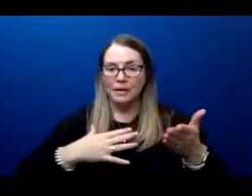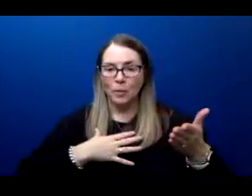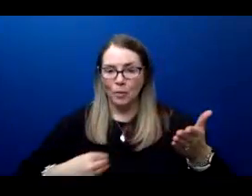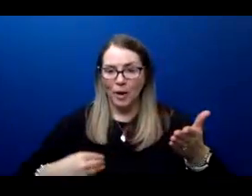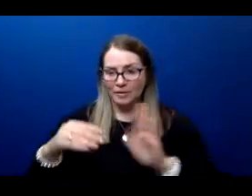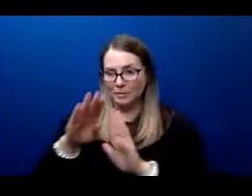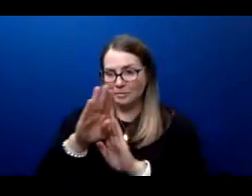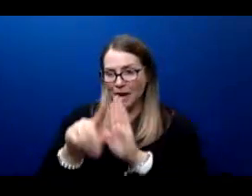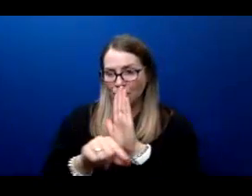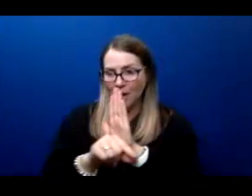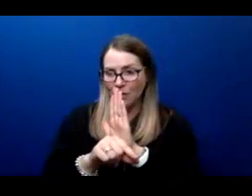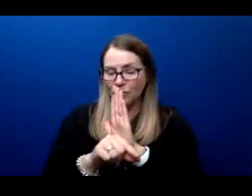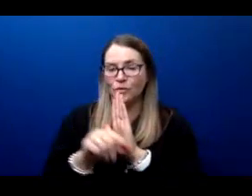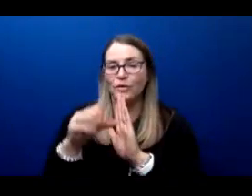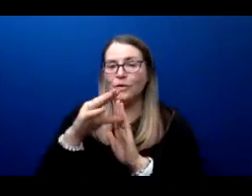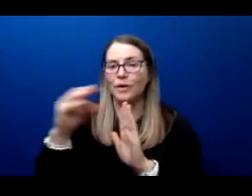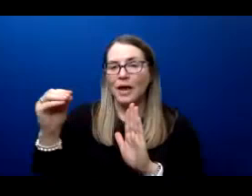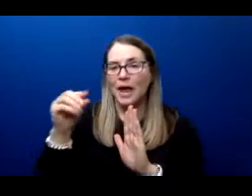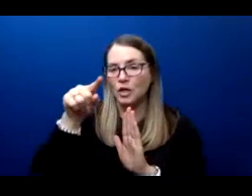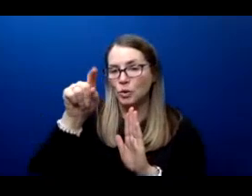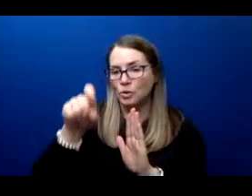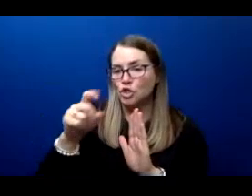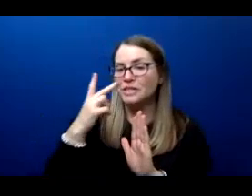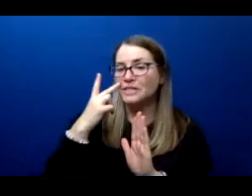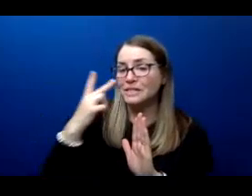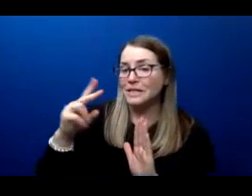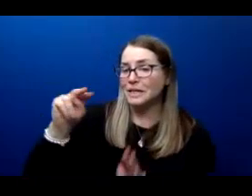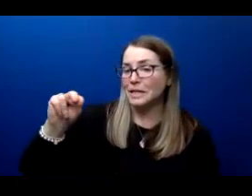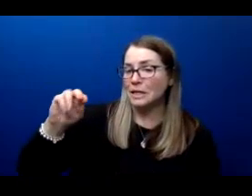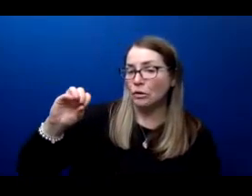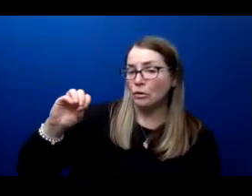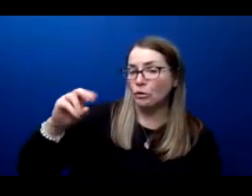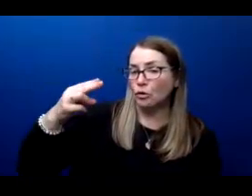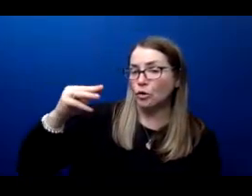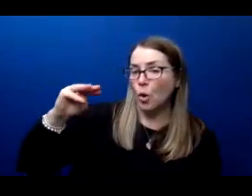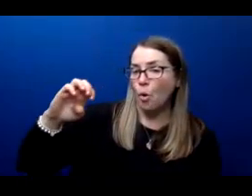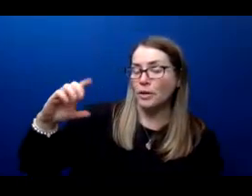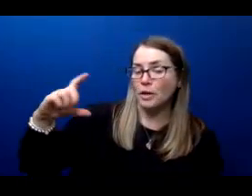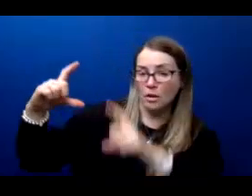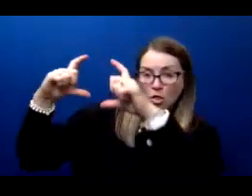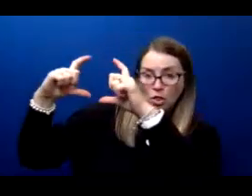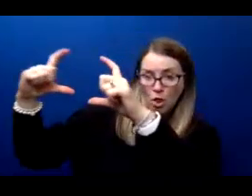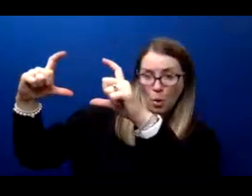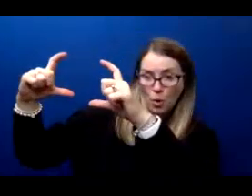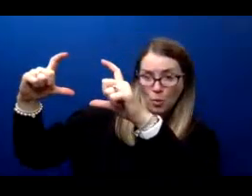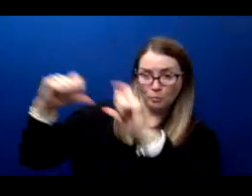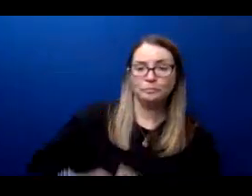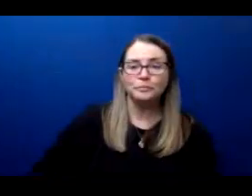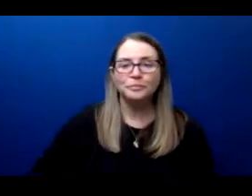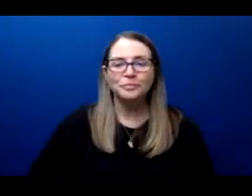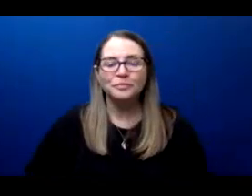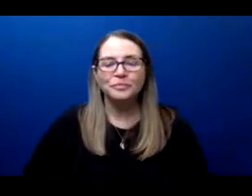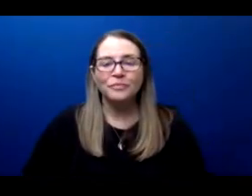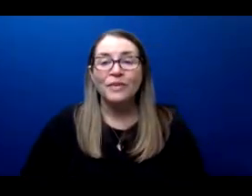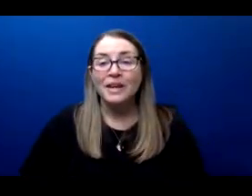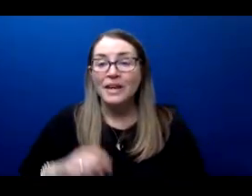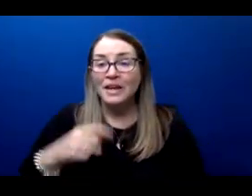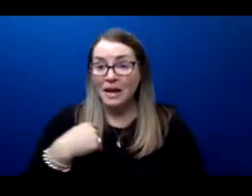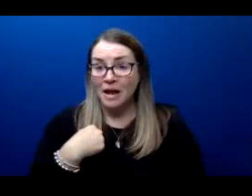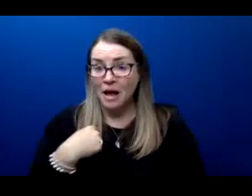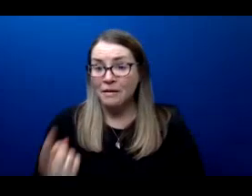the virtual NOMHE logo should be visible in an upper corner if you are watching this on a virtual screen. I am one